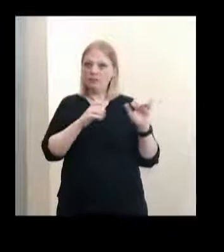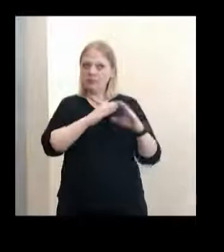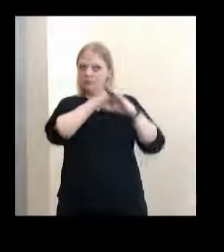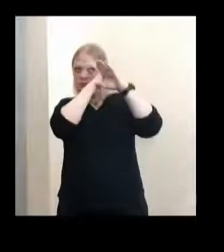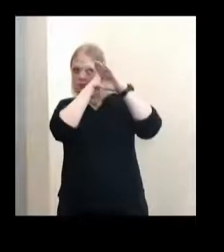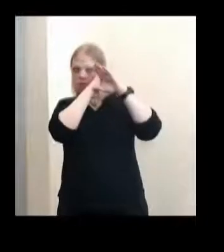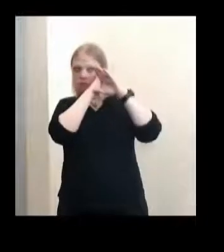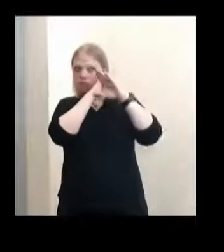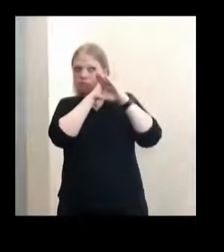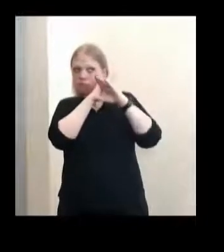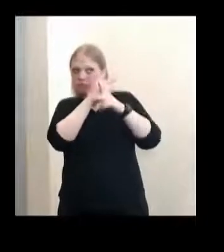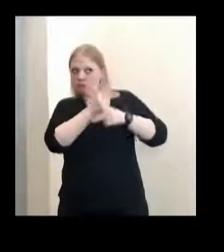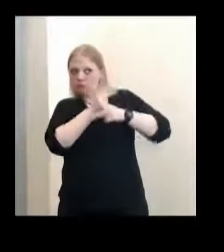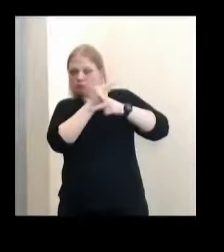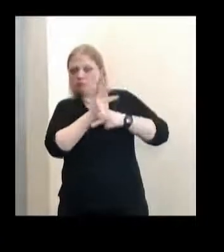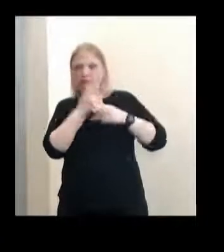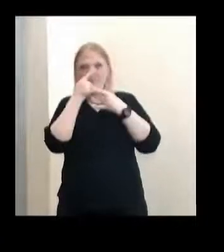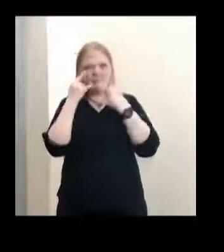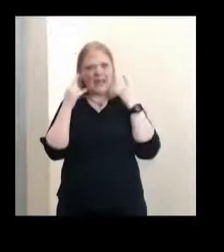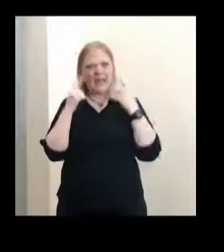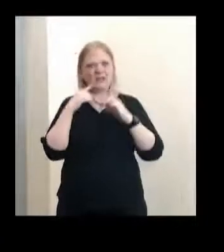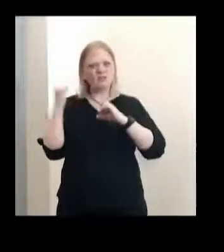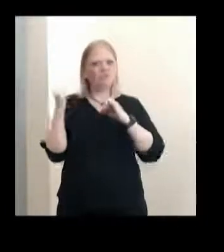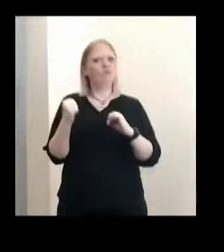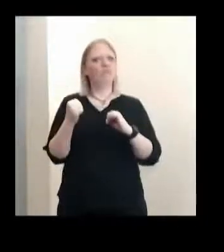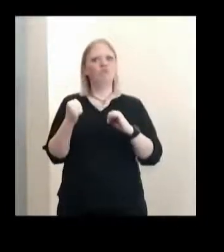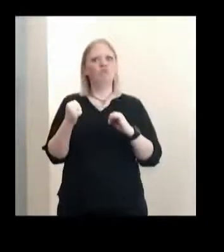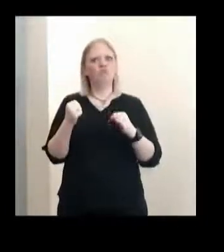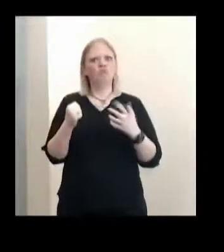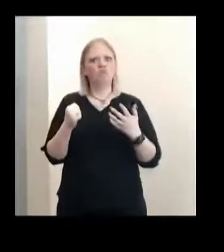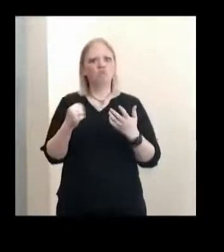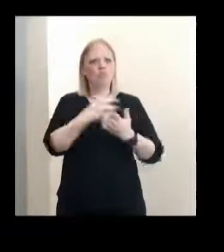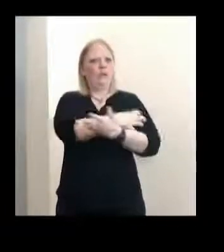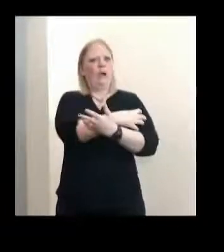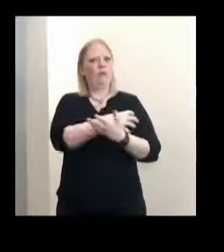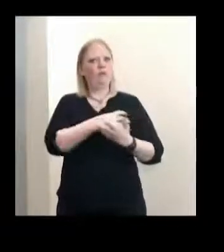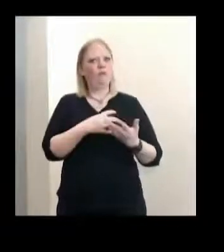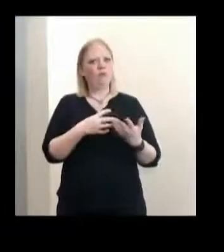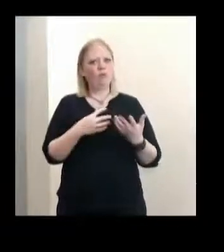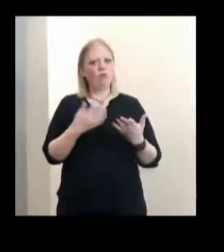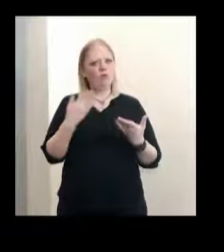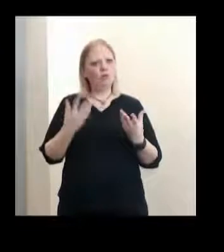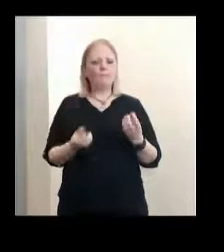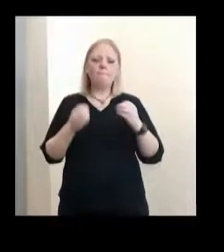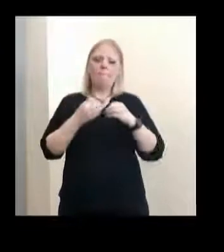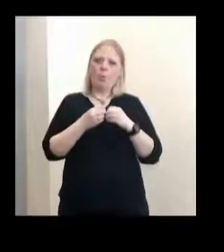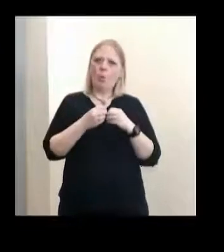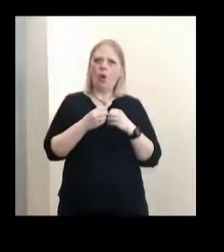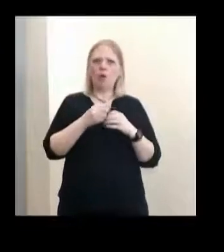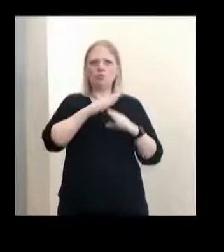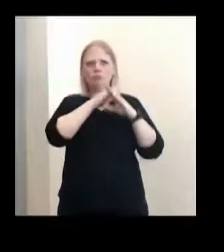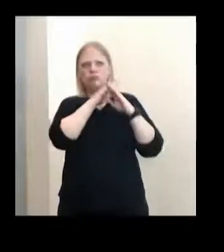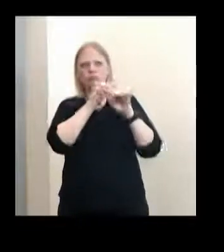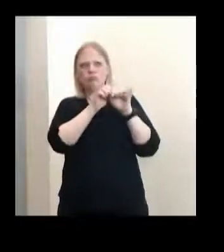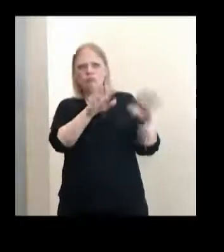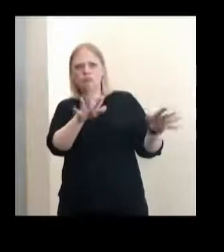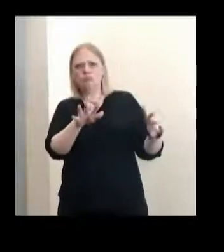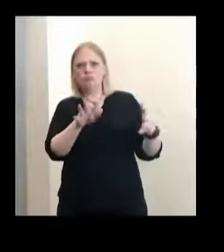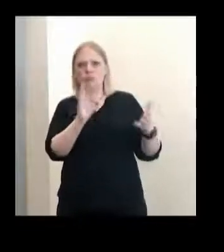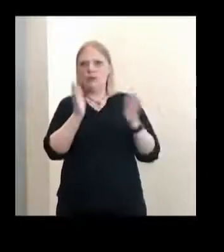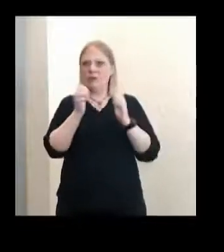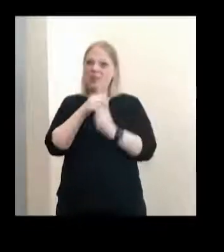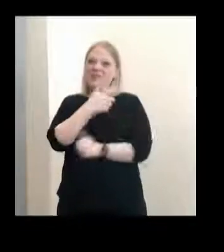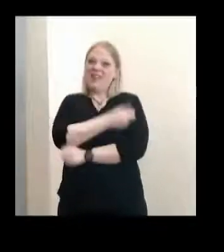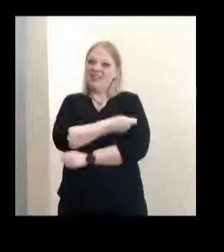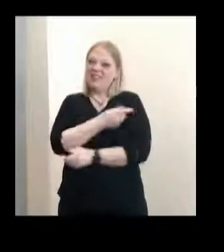really powerful. They're really as powerful, or maybe even more powerful, to prevent transmission compared to a